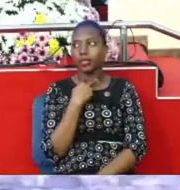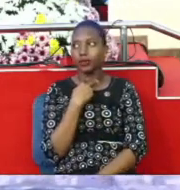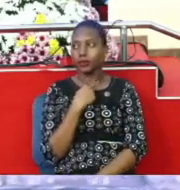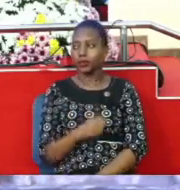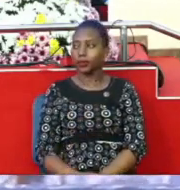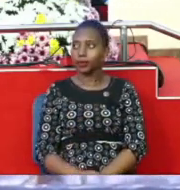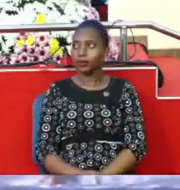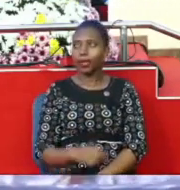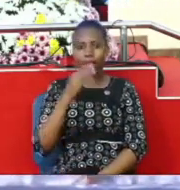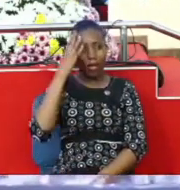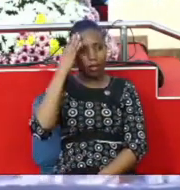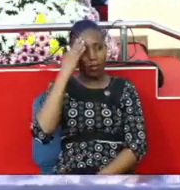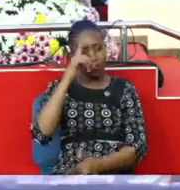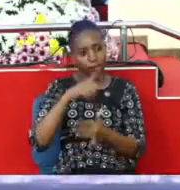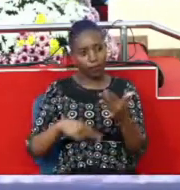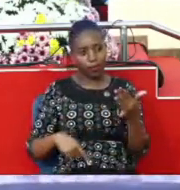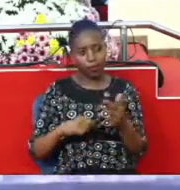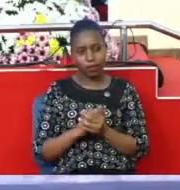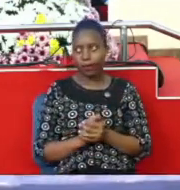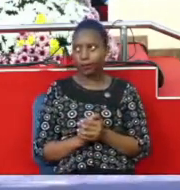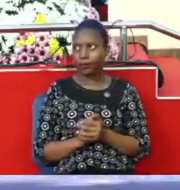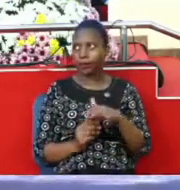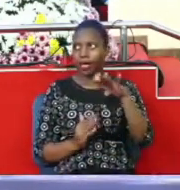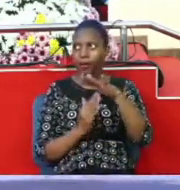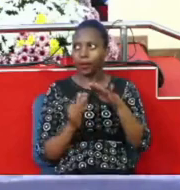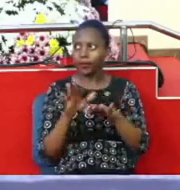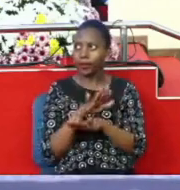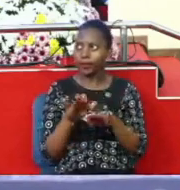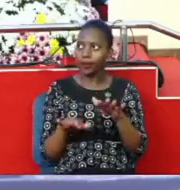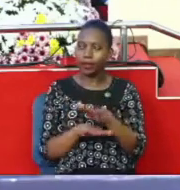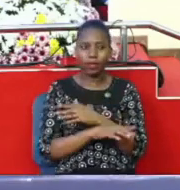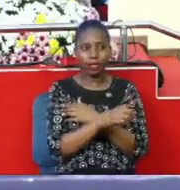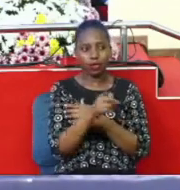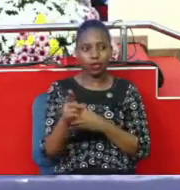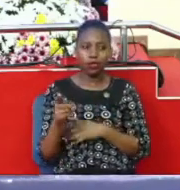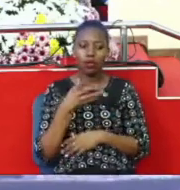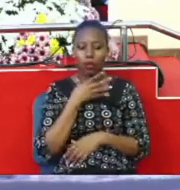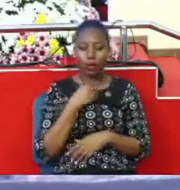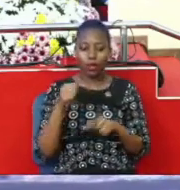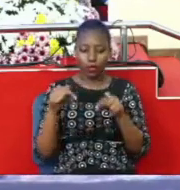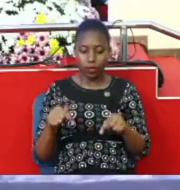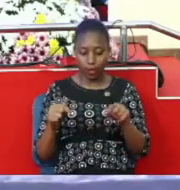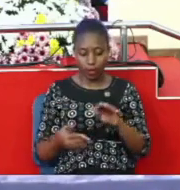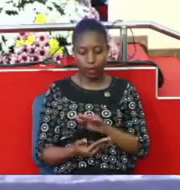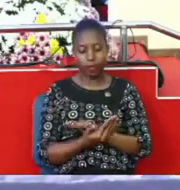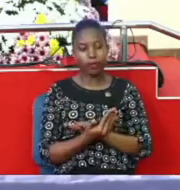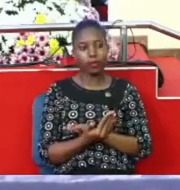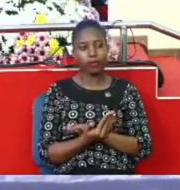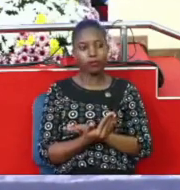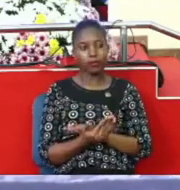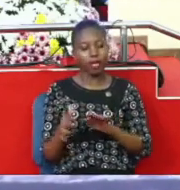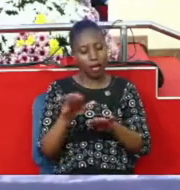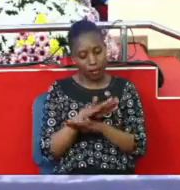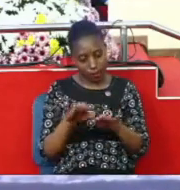And you know what? Over everything that you need this morning. Everything that you